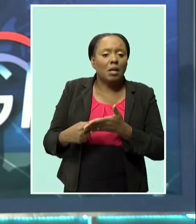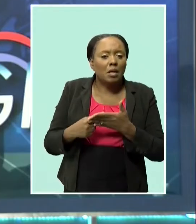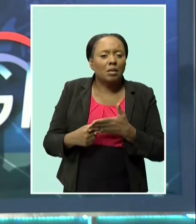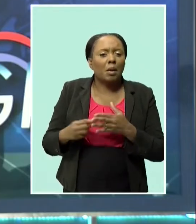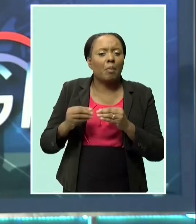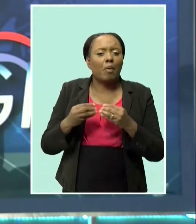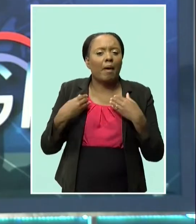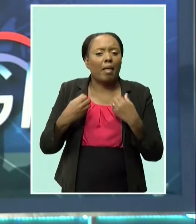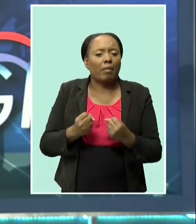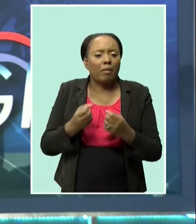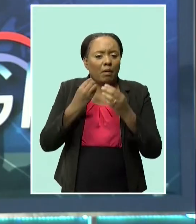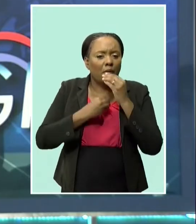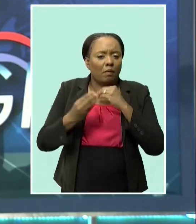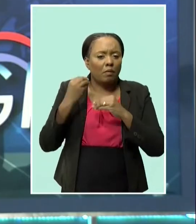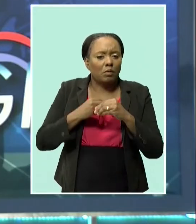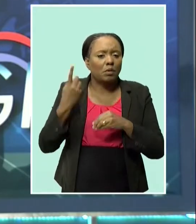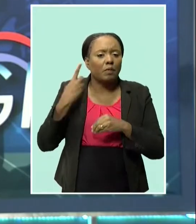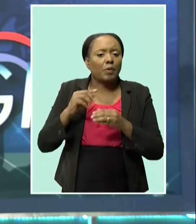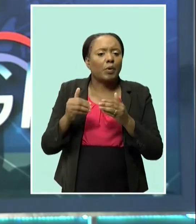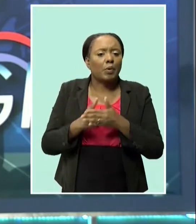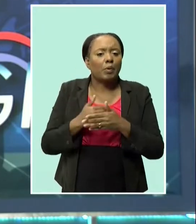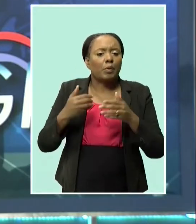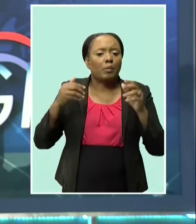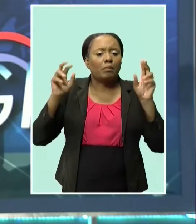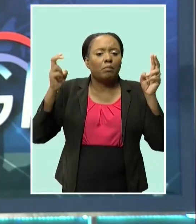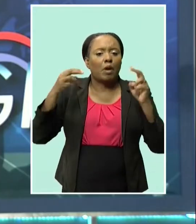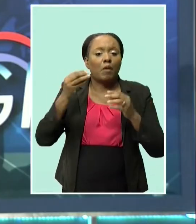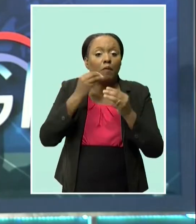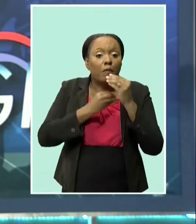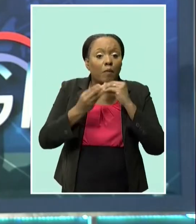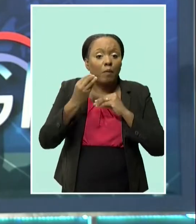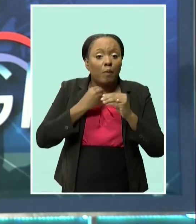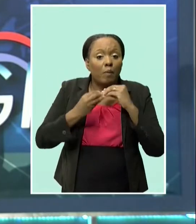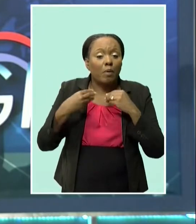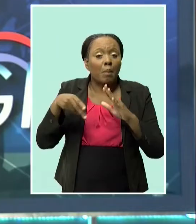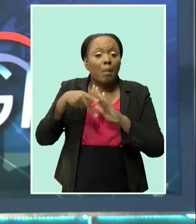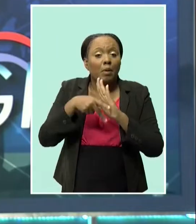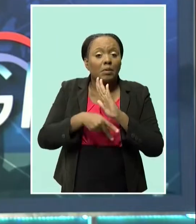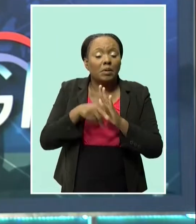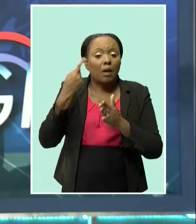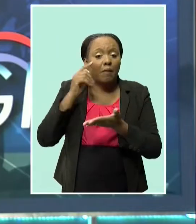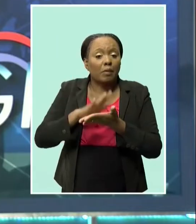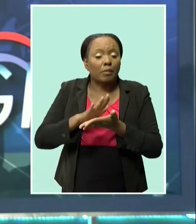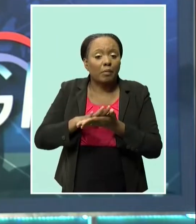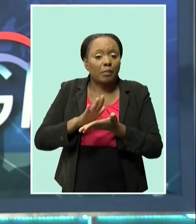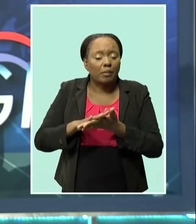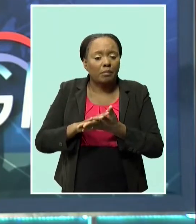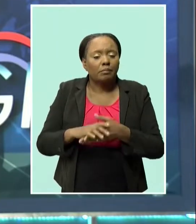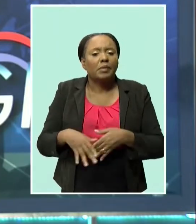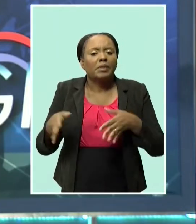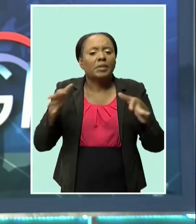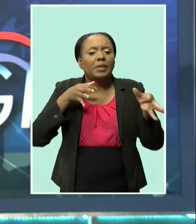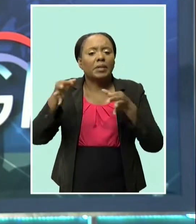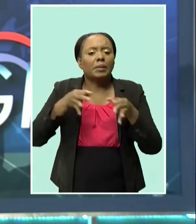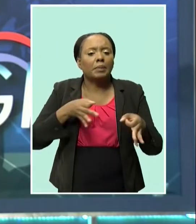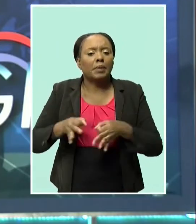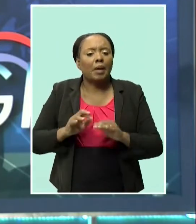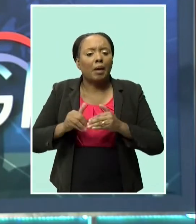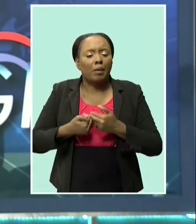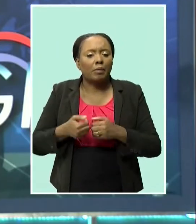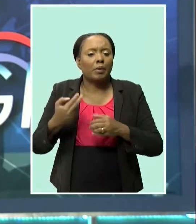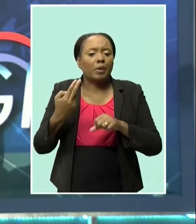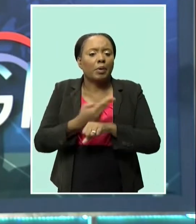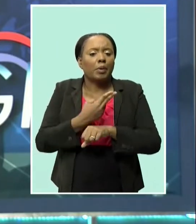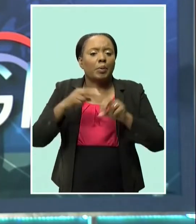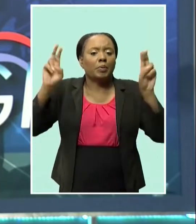new food and nutrition policy for schools. Speaking to CBC News, she explains how the ministry used the SUN program in this summer